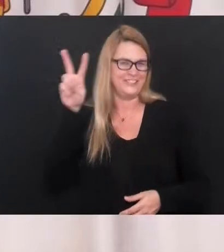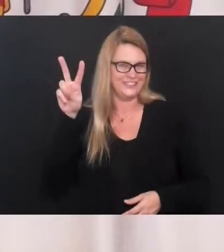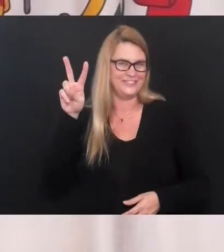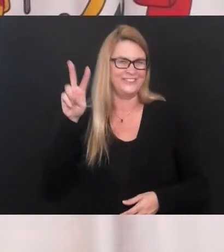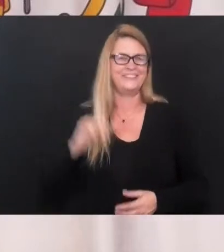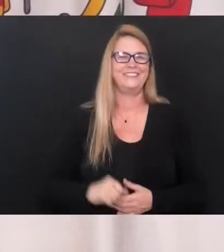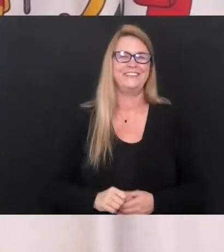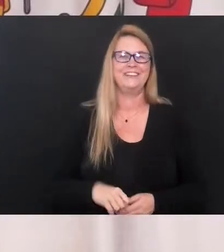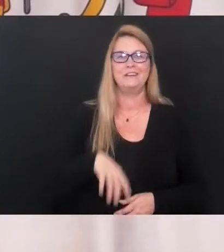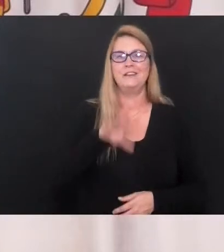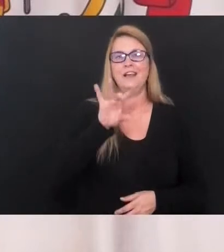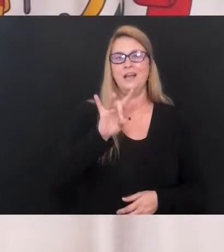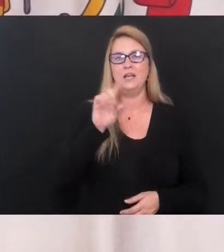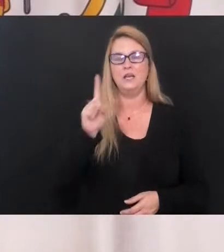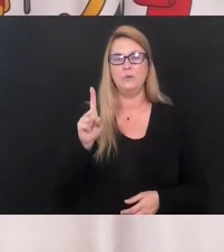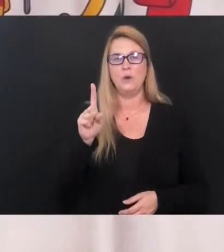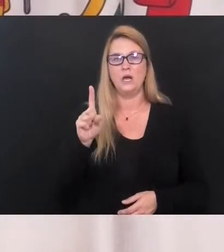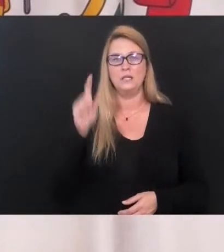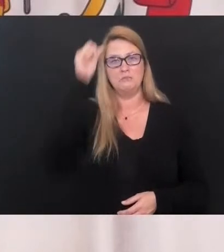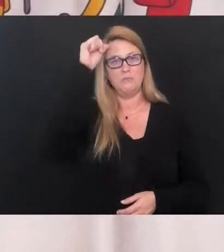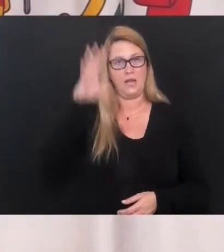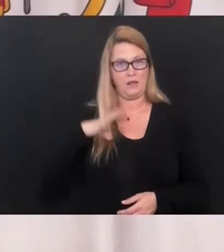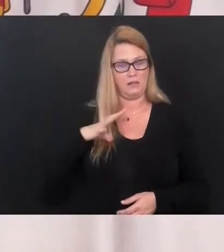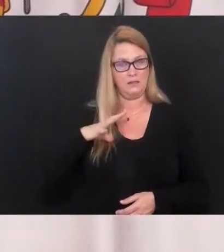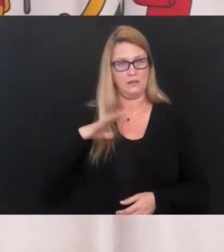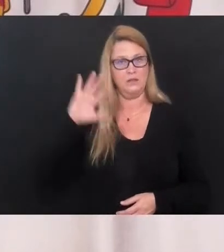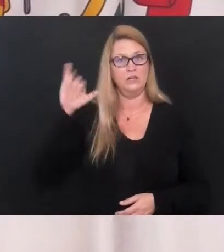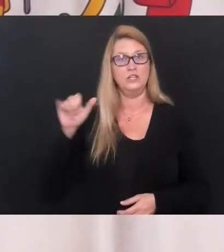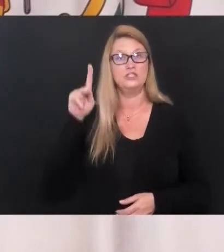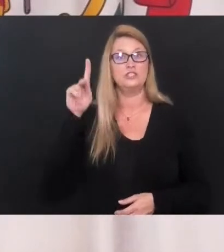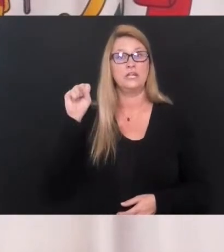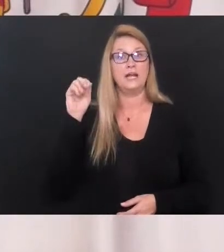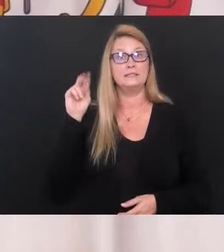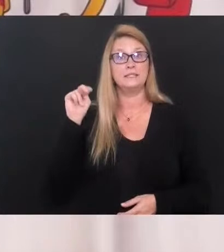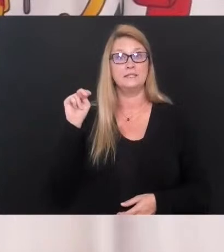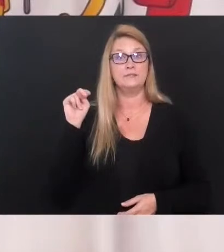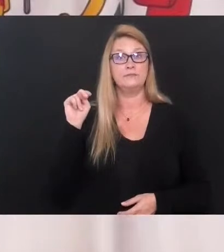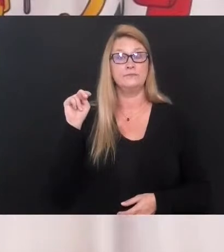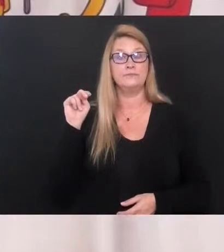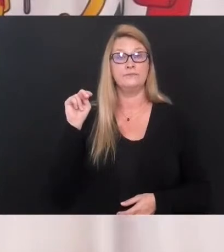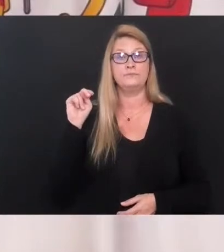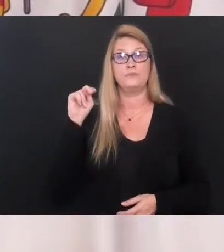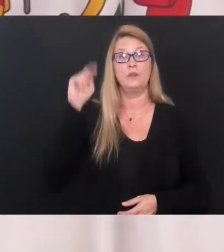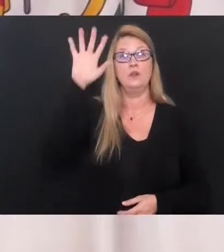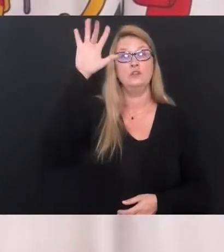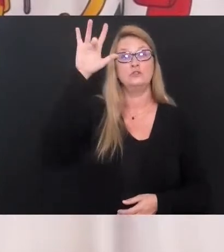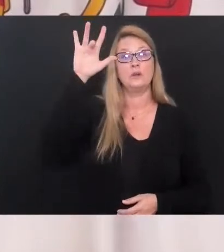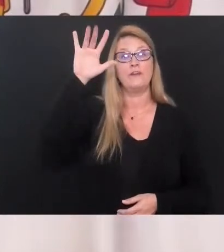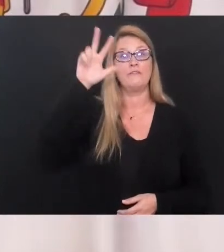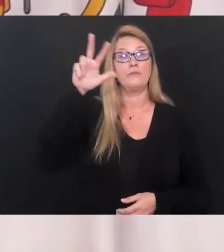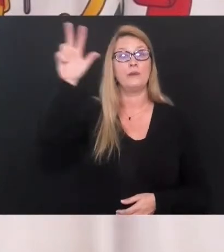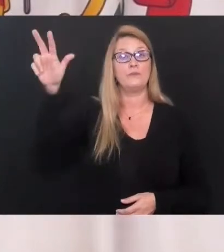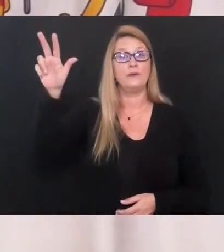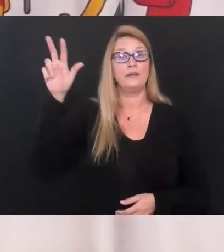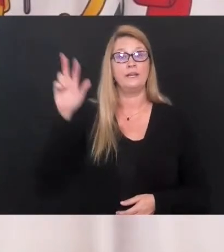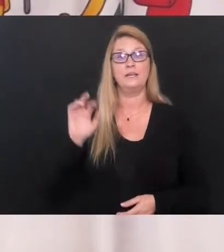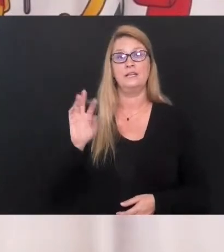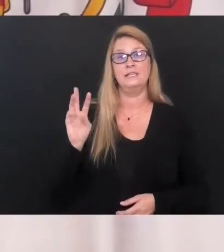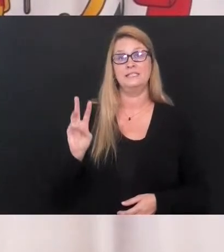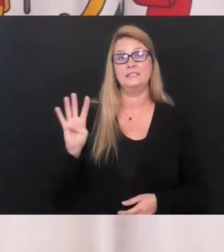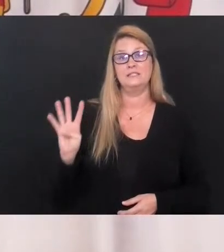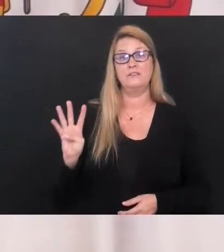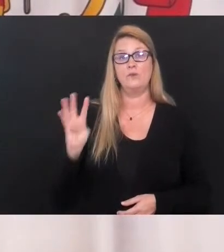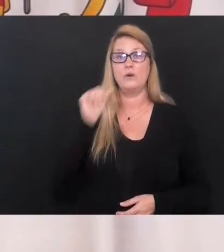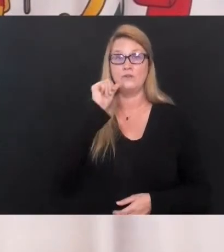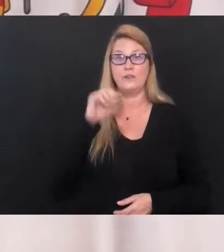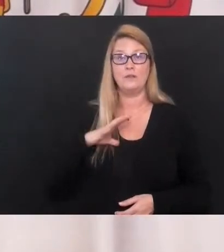2,532nd death is an 81-year-old male from Jackson County. Our 2,533rd death is a